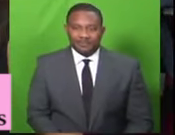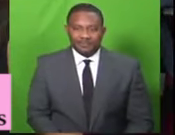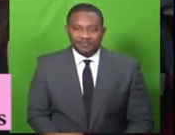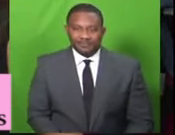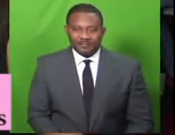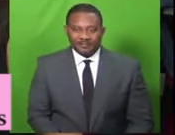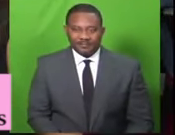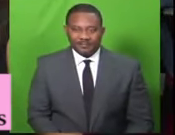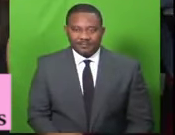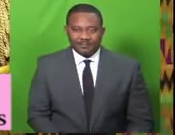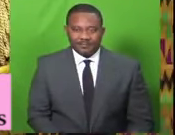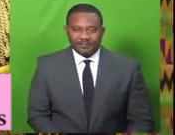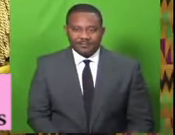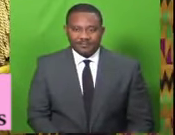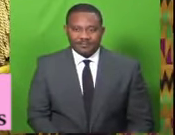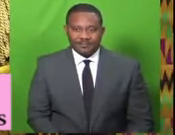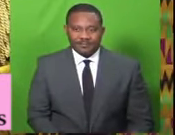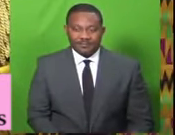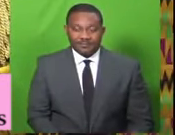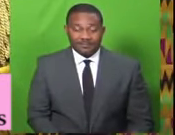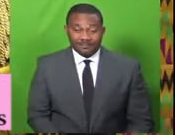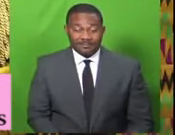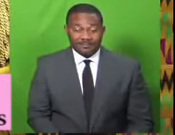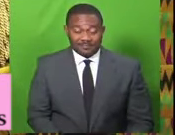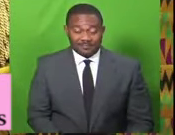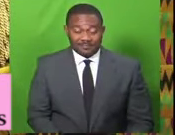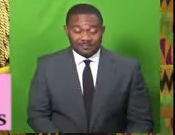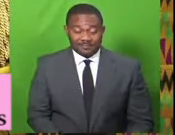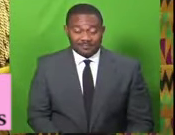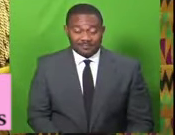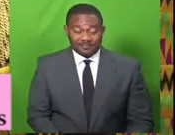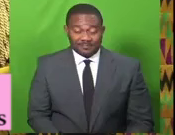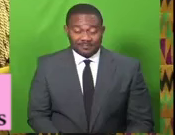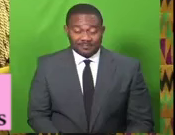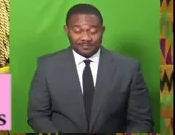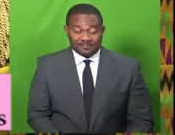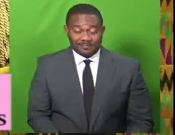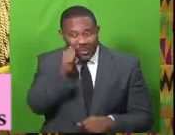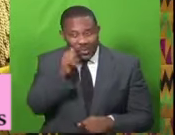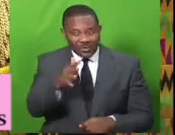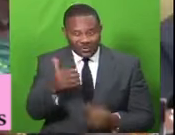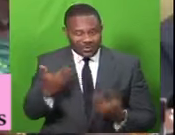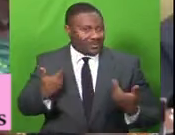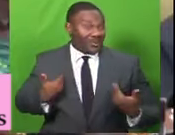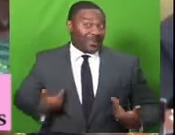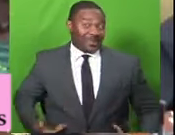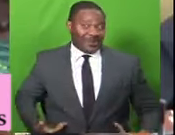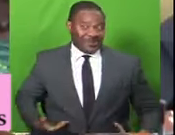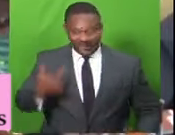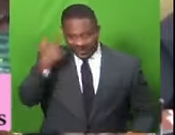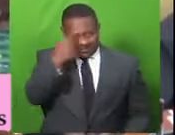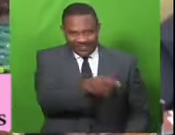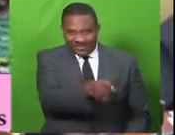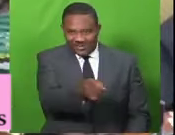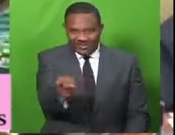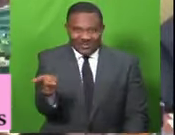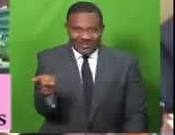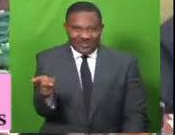I want to assure all the women that I am here for